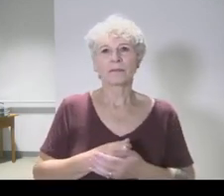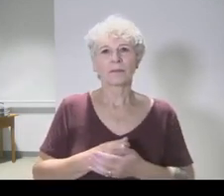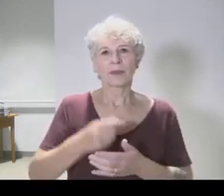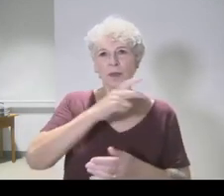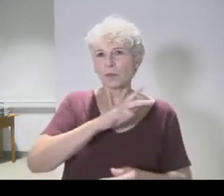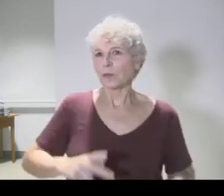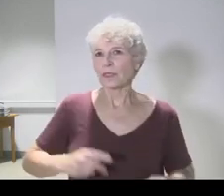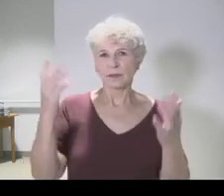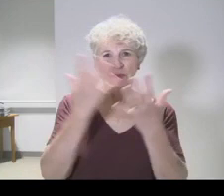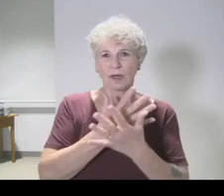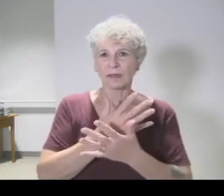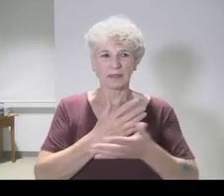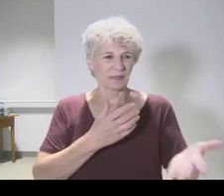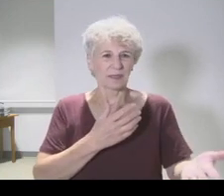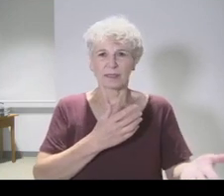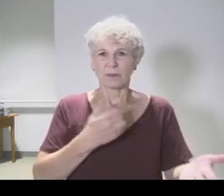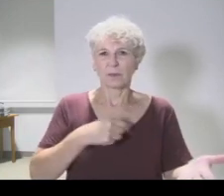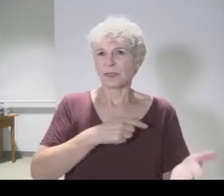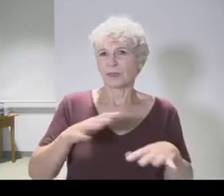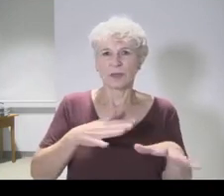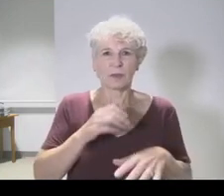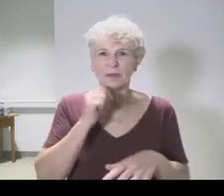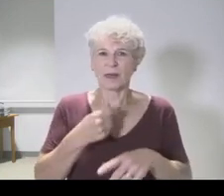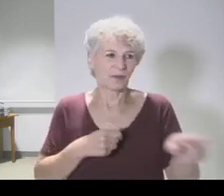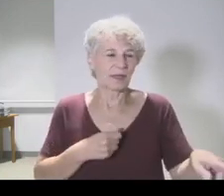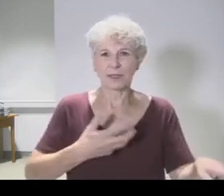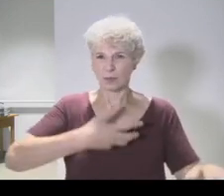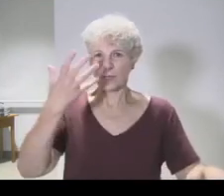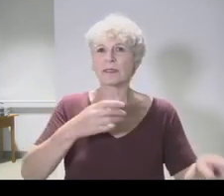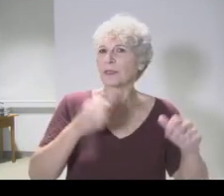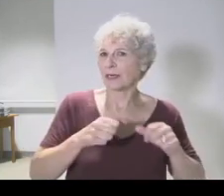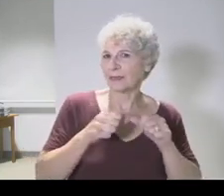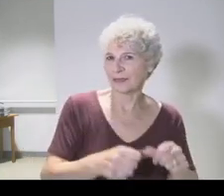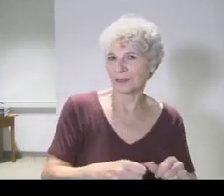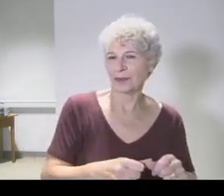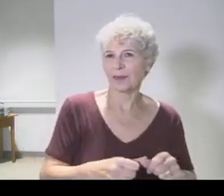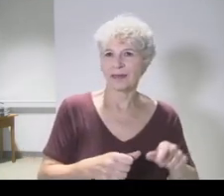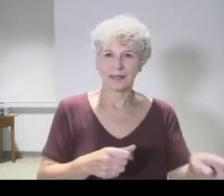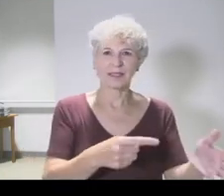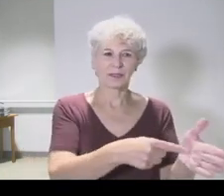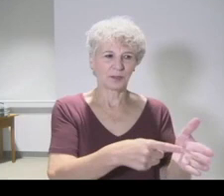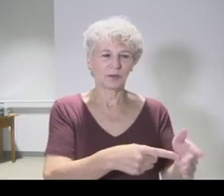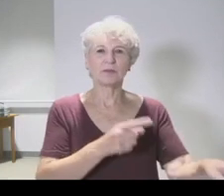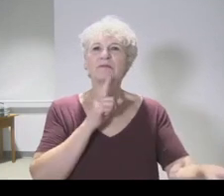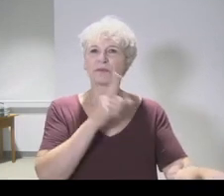him. His rage we can endure, for lo, his doom is